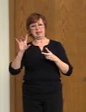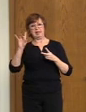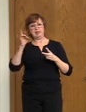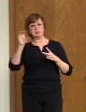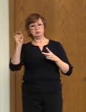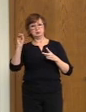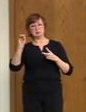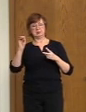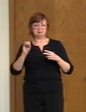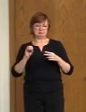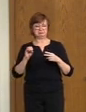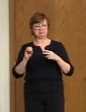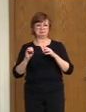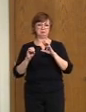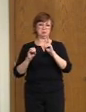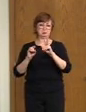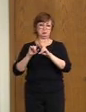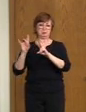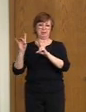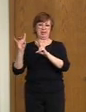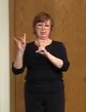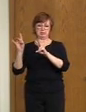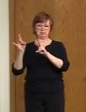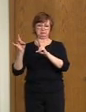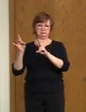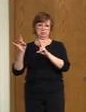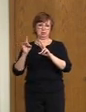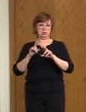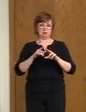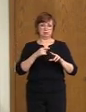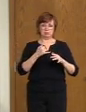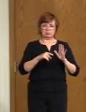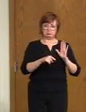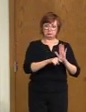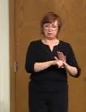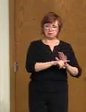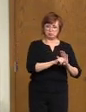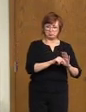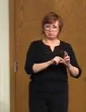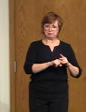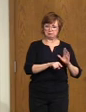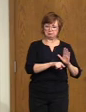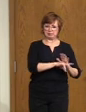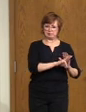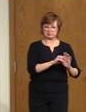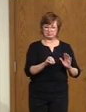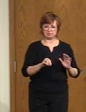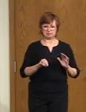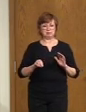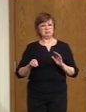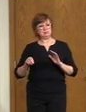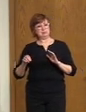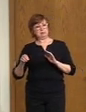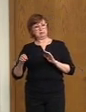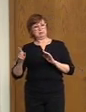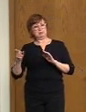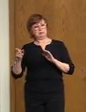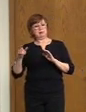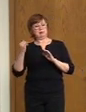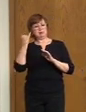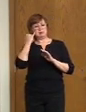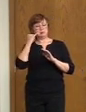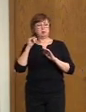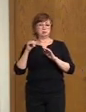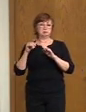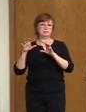freezer. However, this one is what we called in an ultra-frozen state at minus 70.